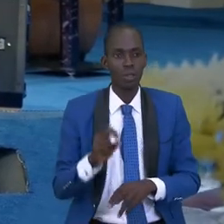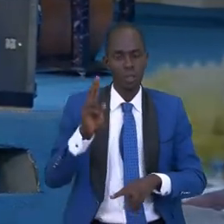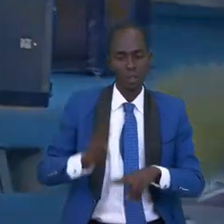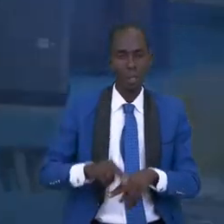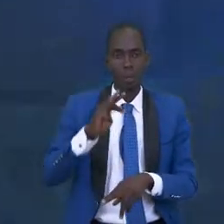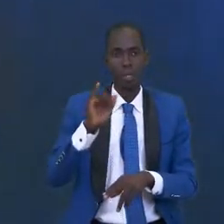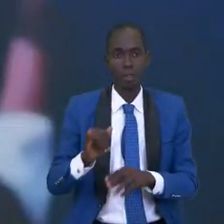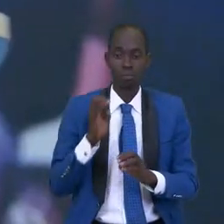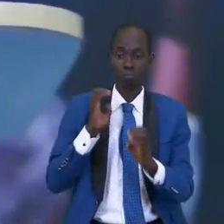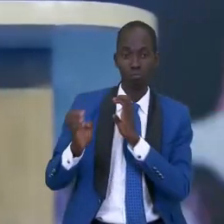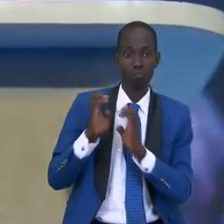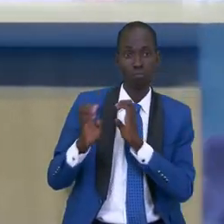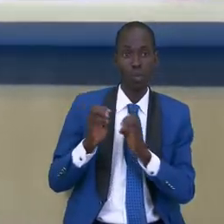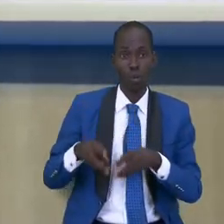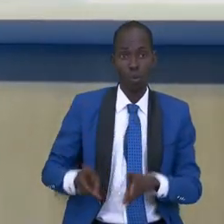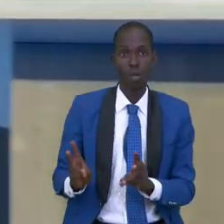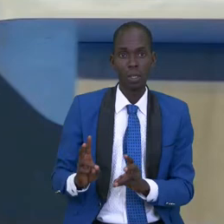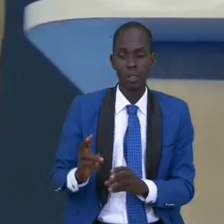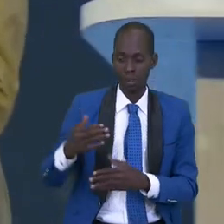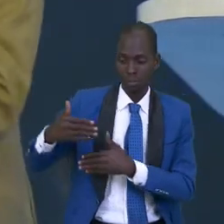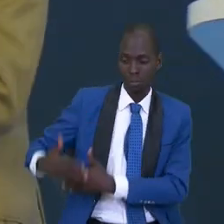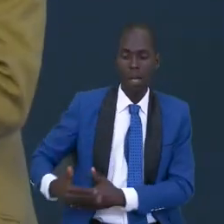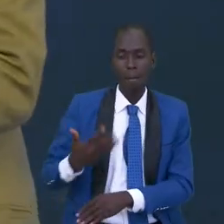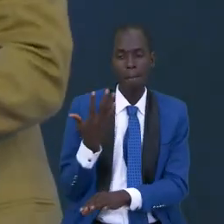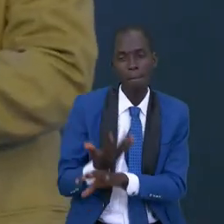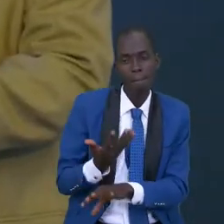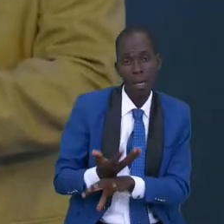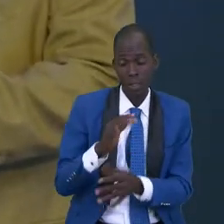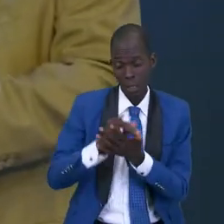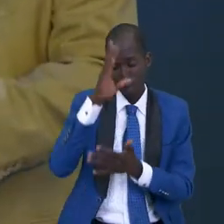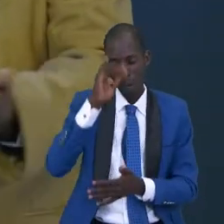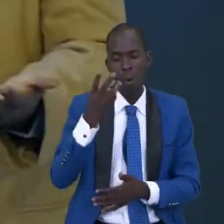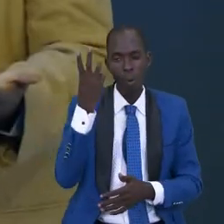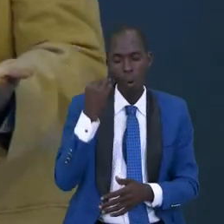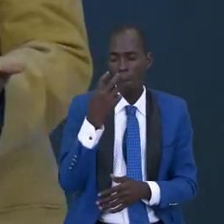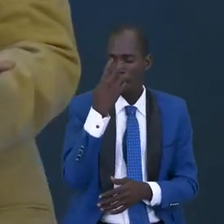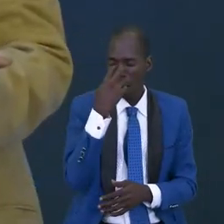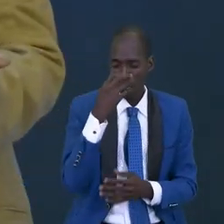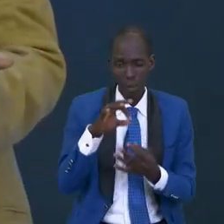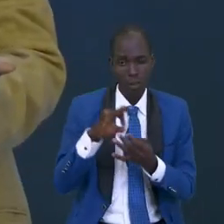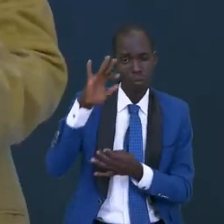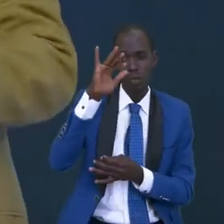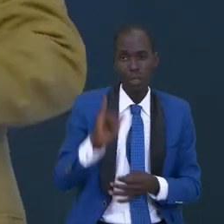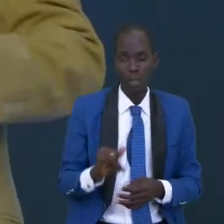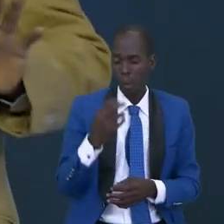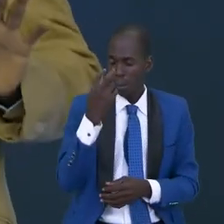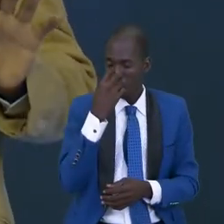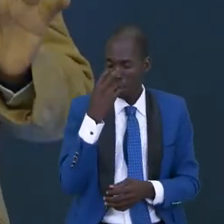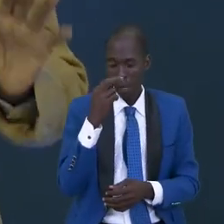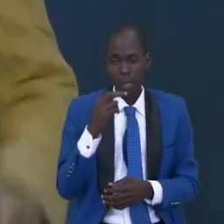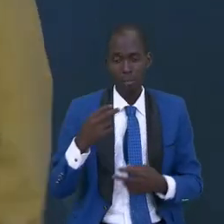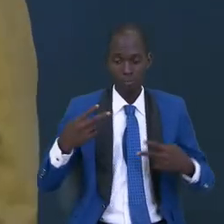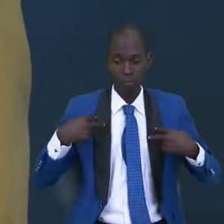He was blind physically, he was blind spiritually, he was blind professionally, he